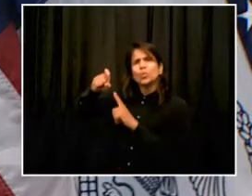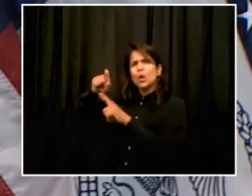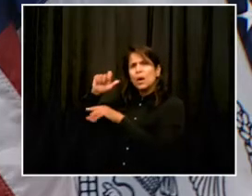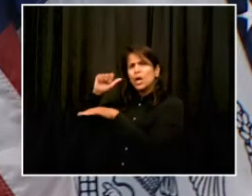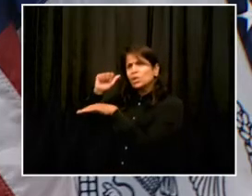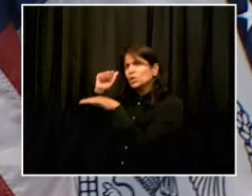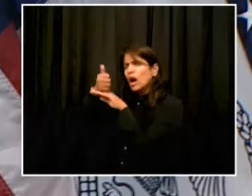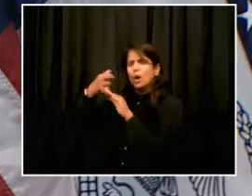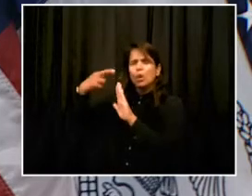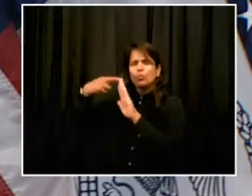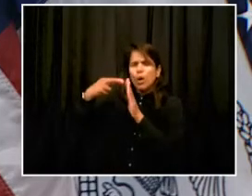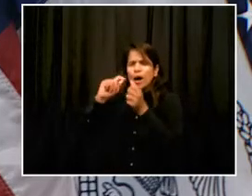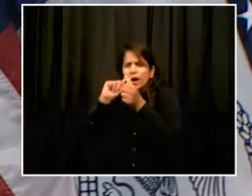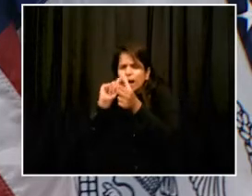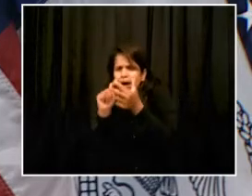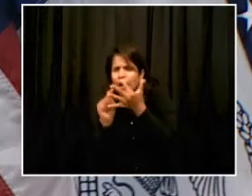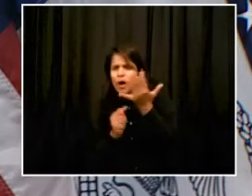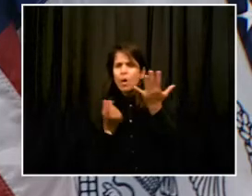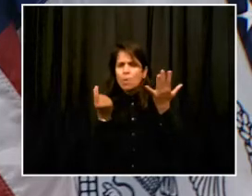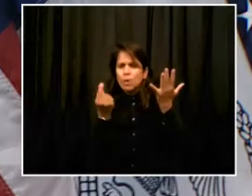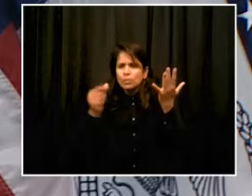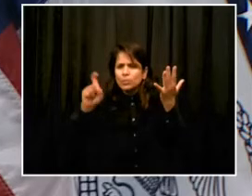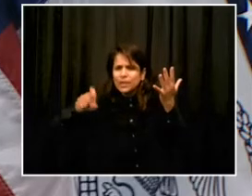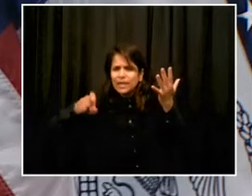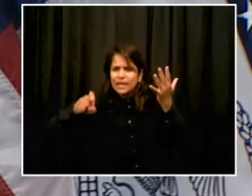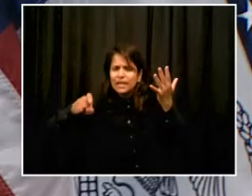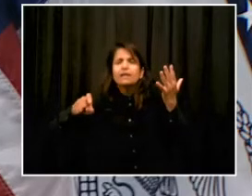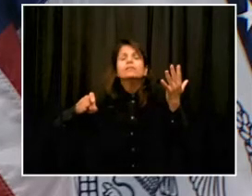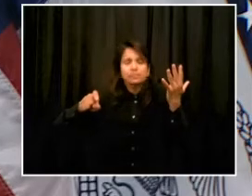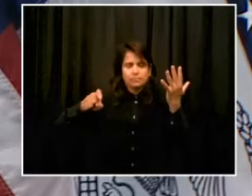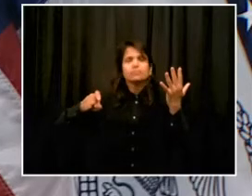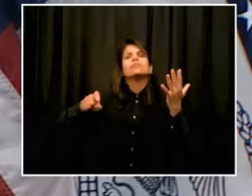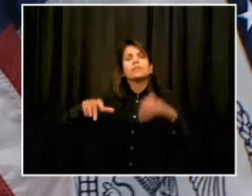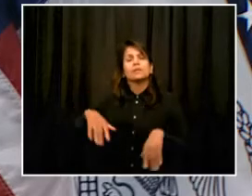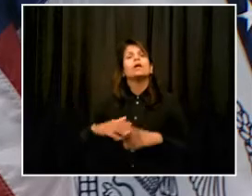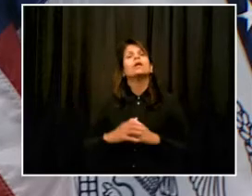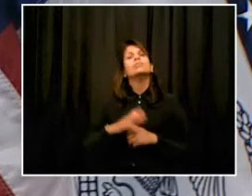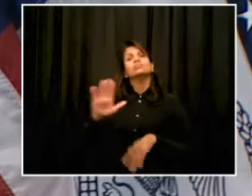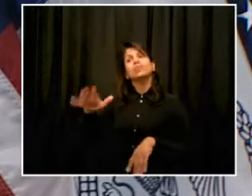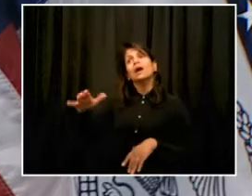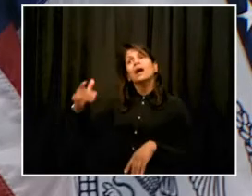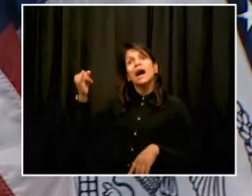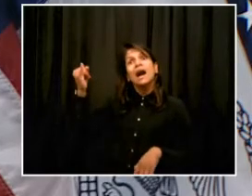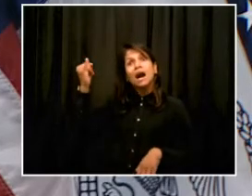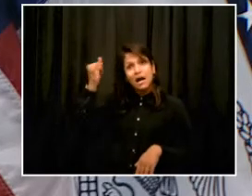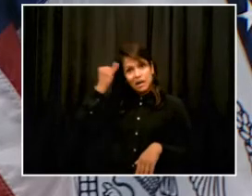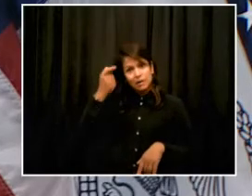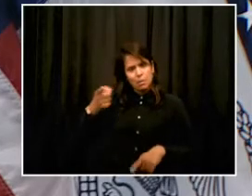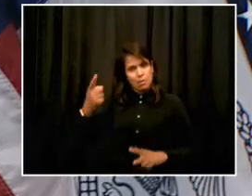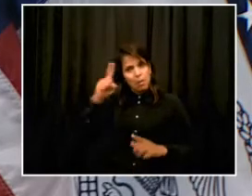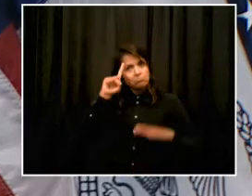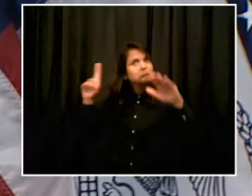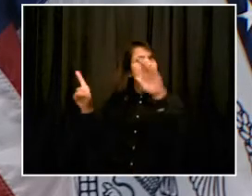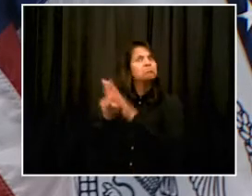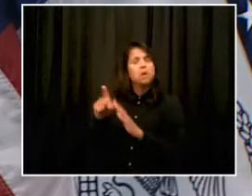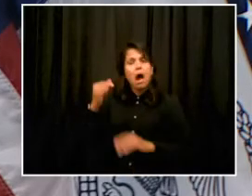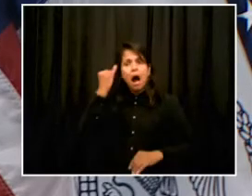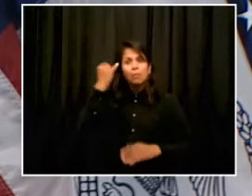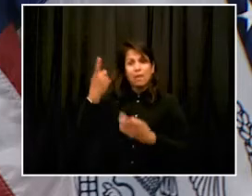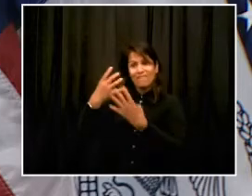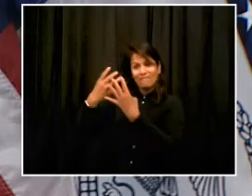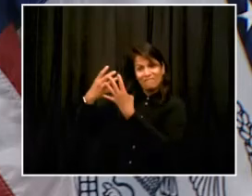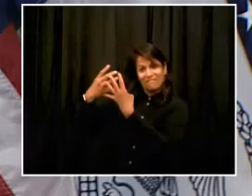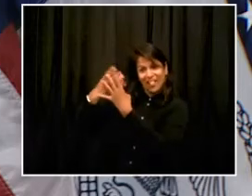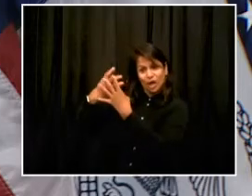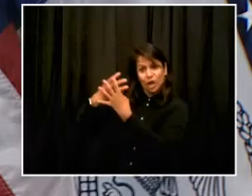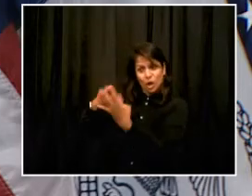fair question. If there is a particular air filtration system that might be the game changer, we need to leave space for that consideration.